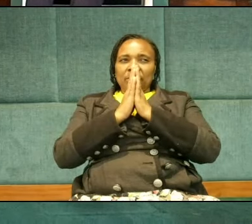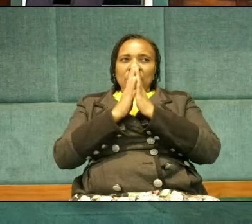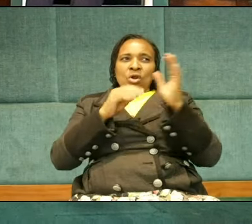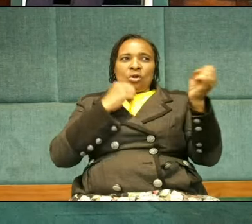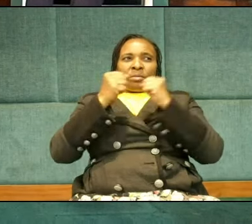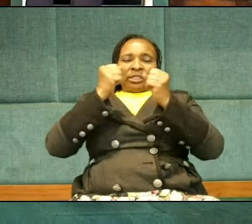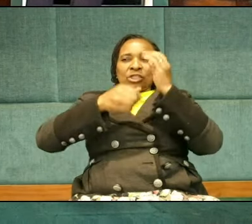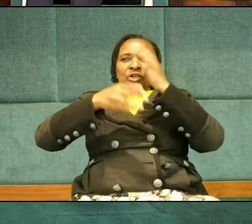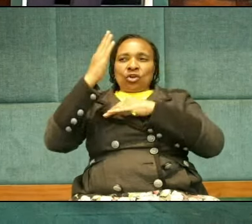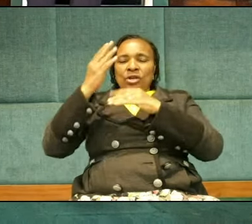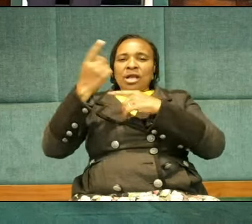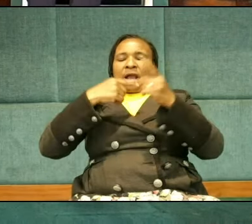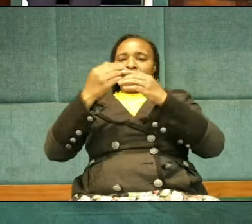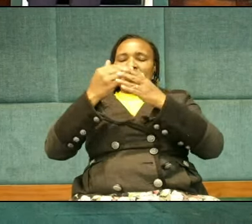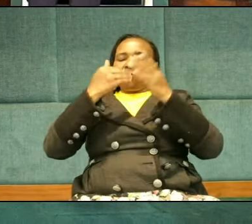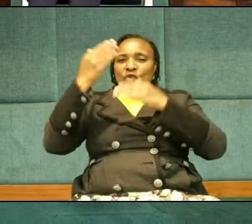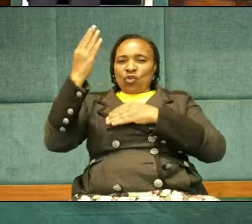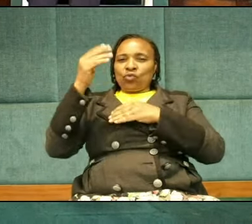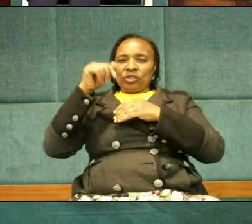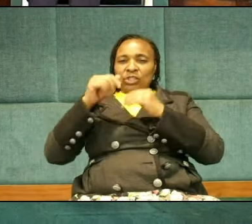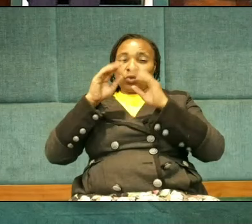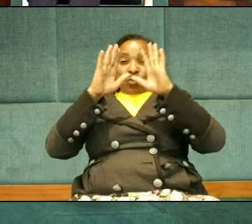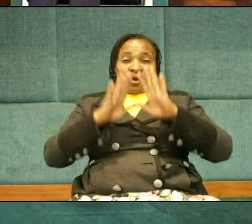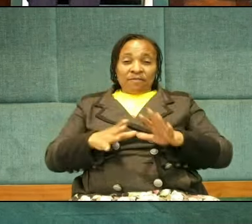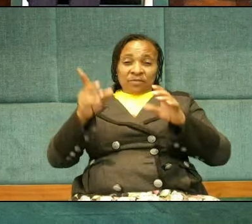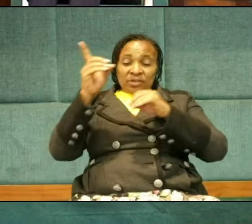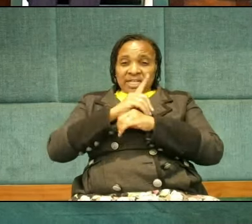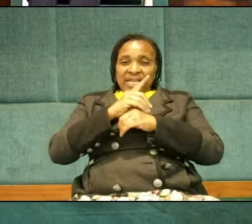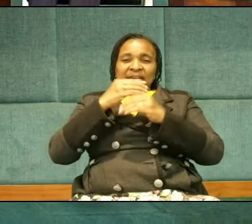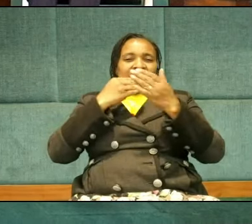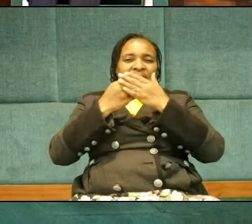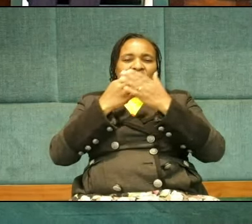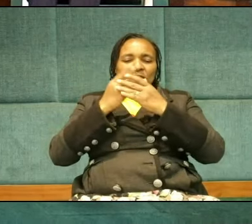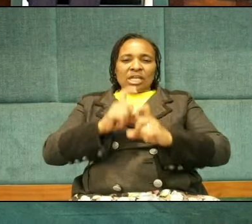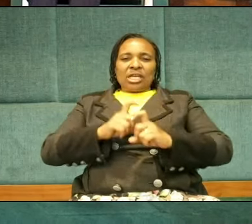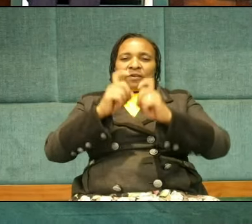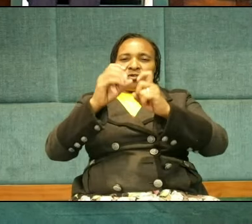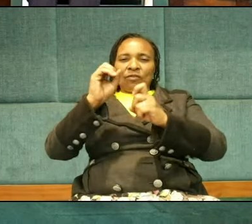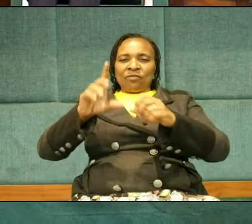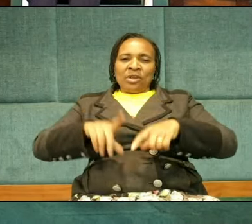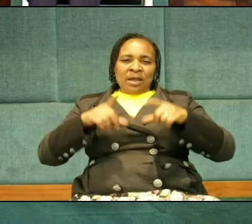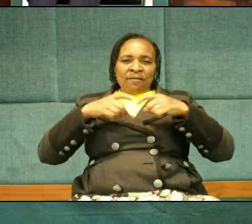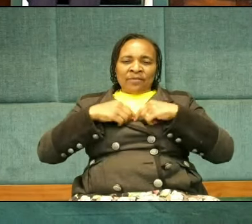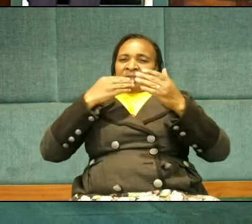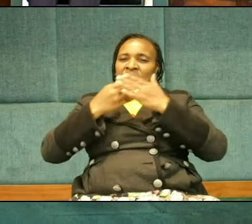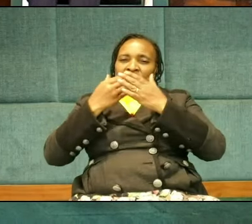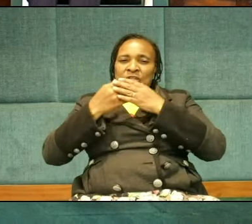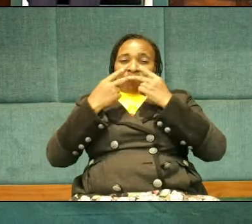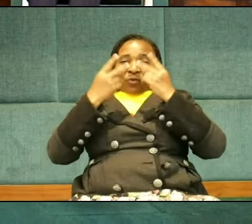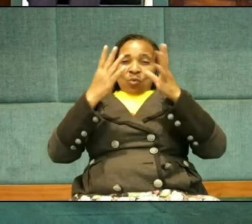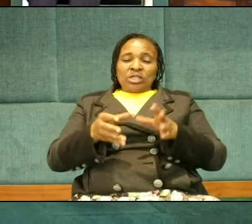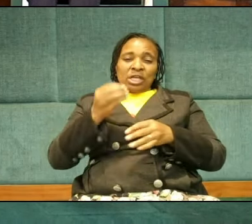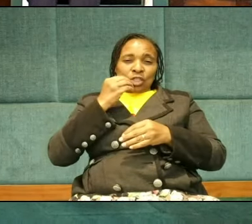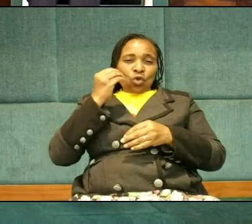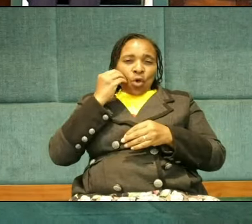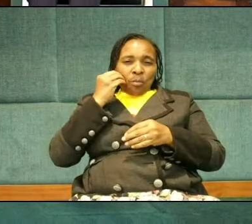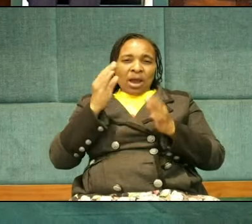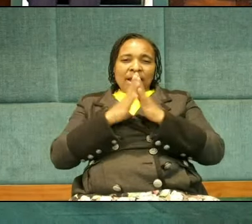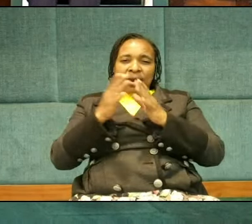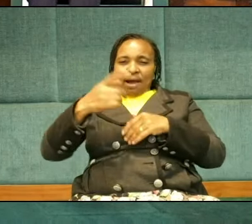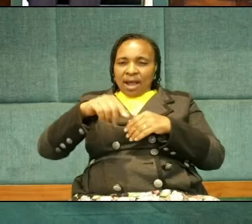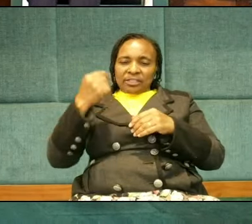Almighty God, we come before you this wonderful day to thank you for the gift of life. We thank you for our viewers at home and us